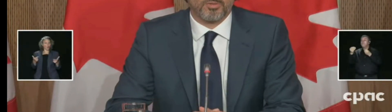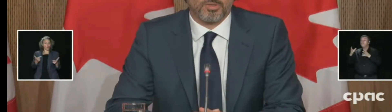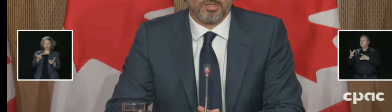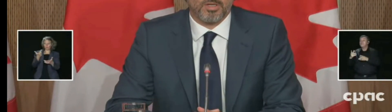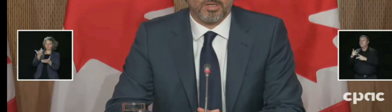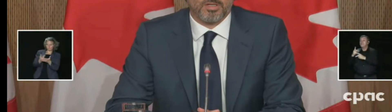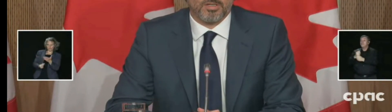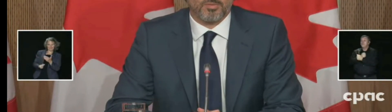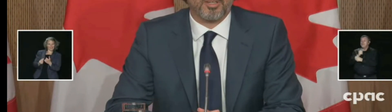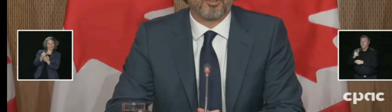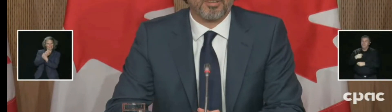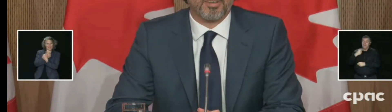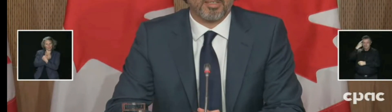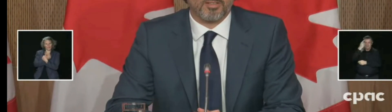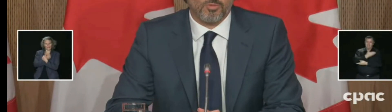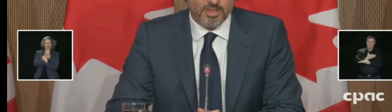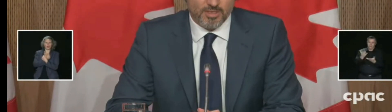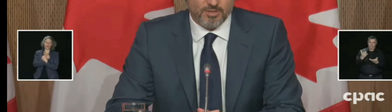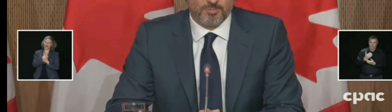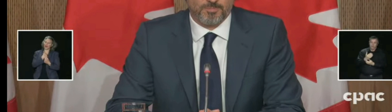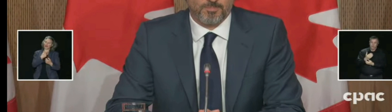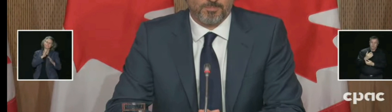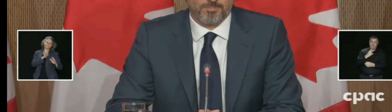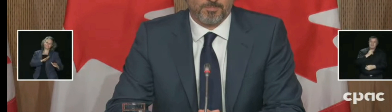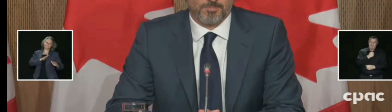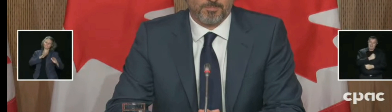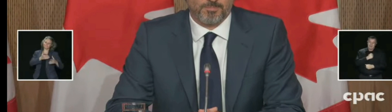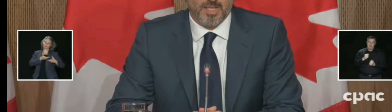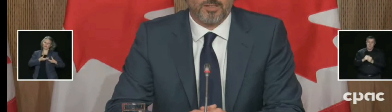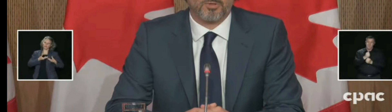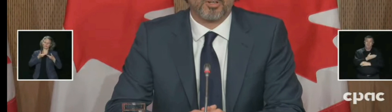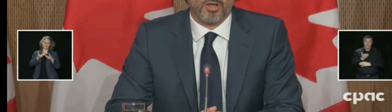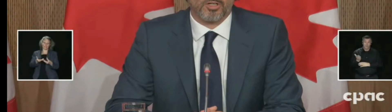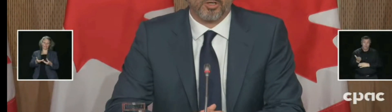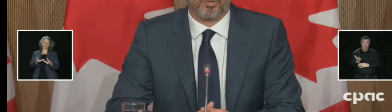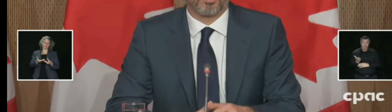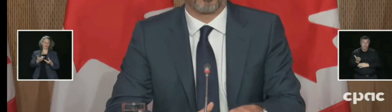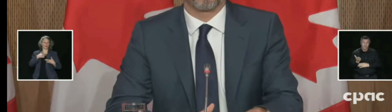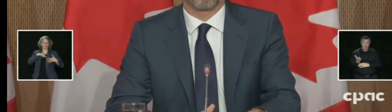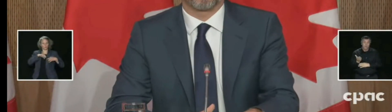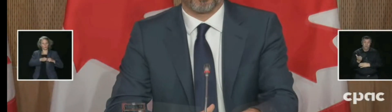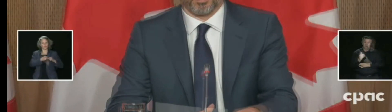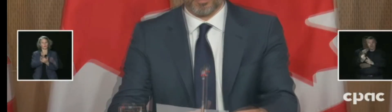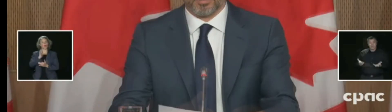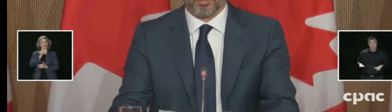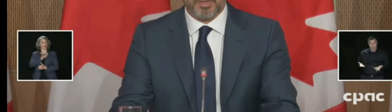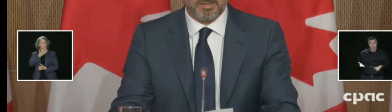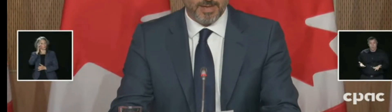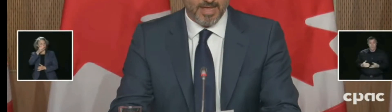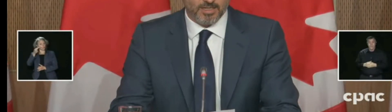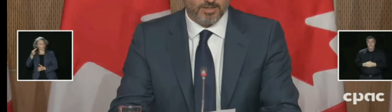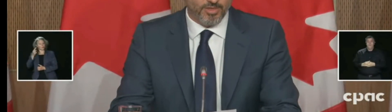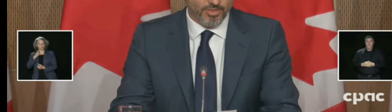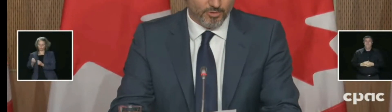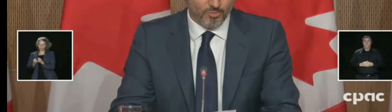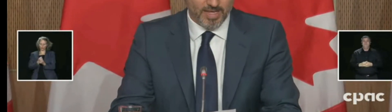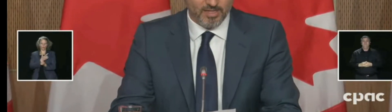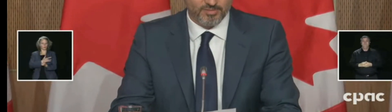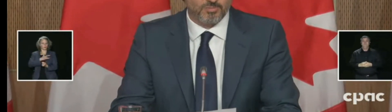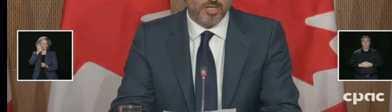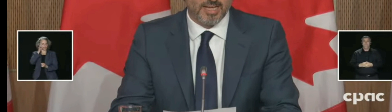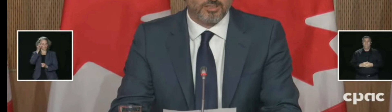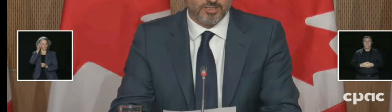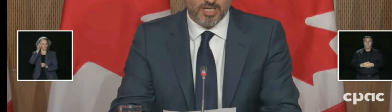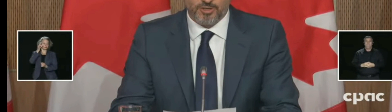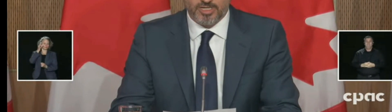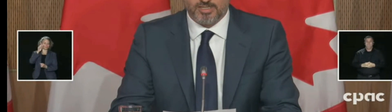of you. We are grieving with you. And you are not alone. To beat back the third wave